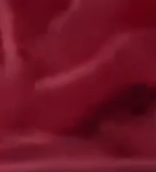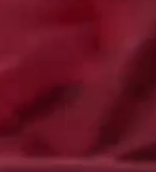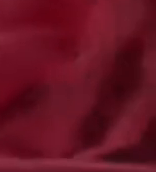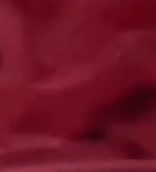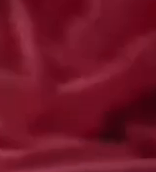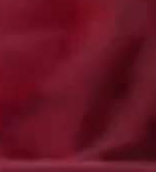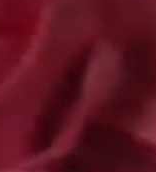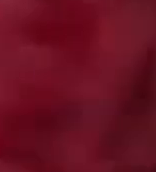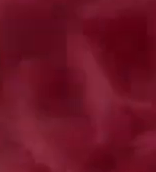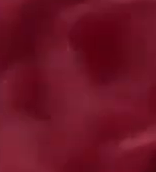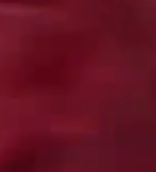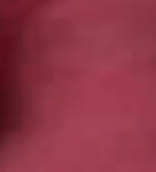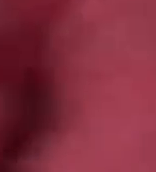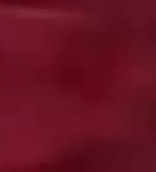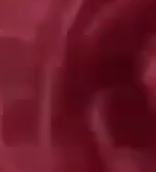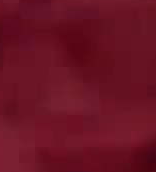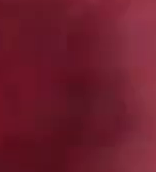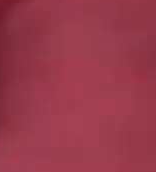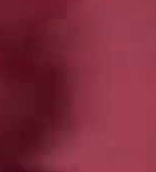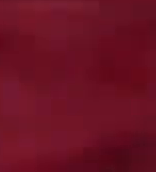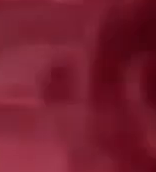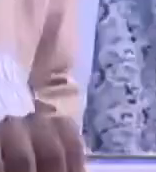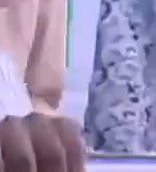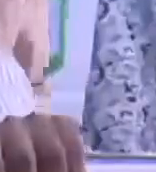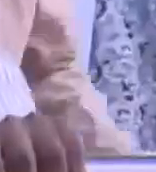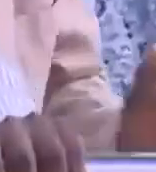Thank you, Father.